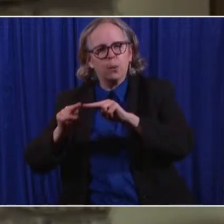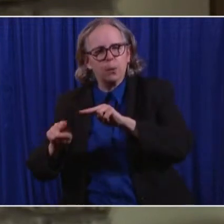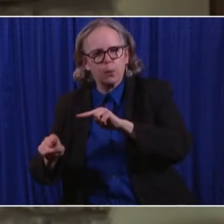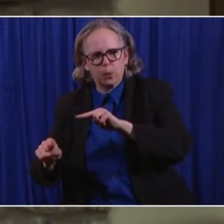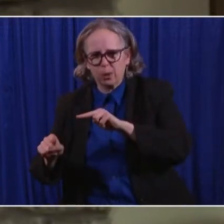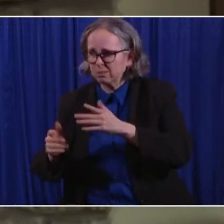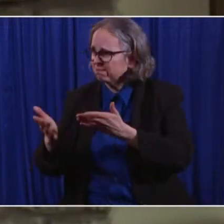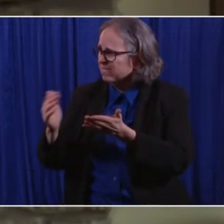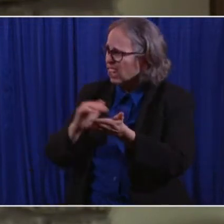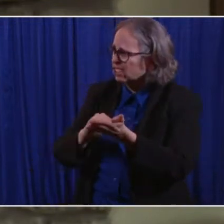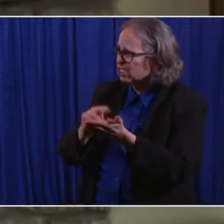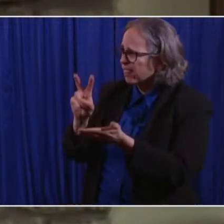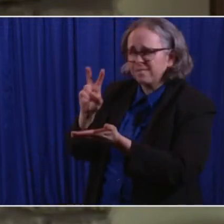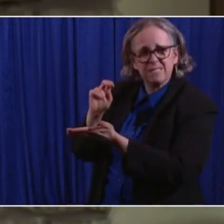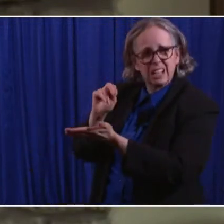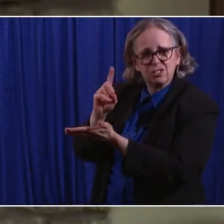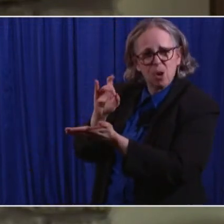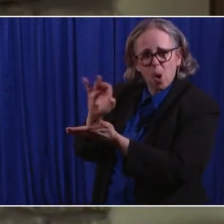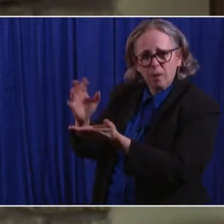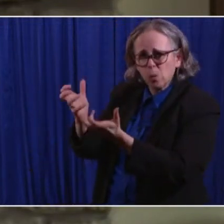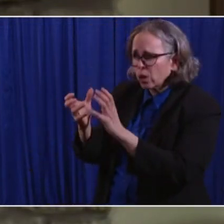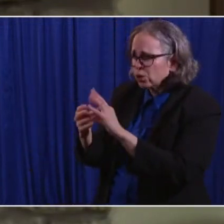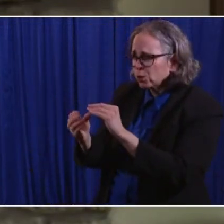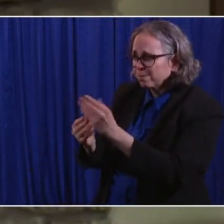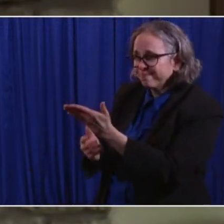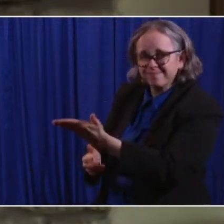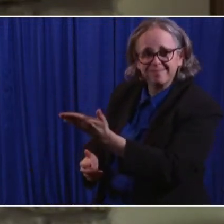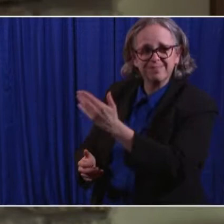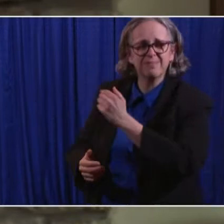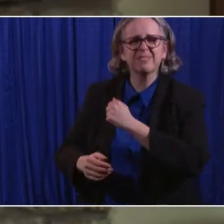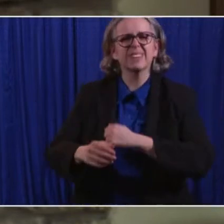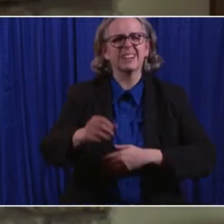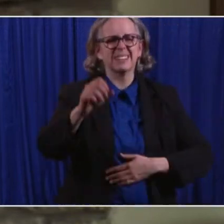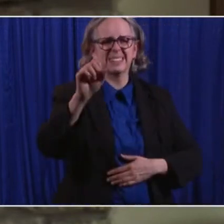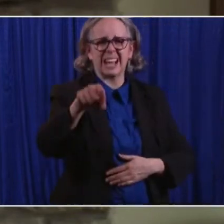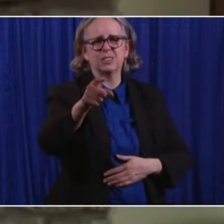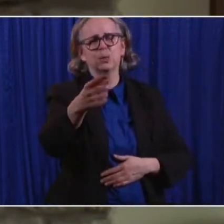Governor, thank you. And I think you said it very, very well.